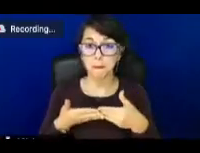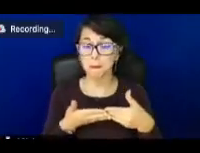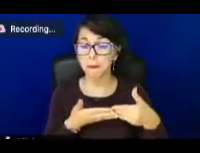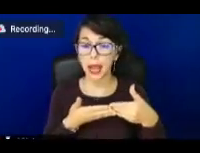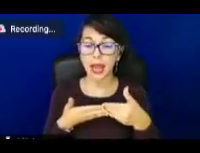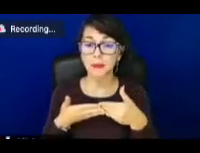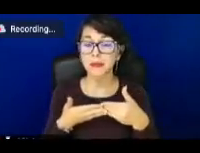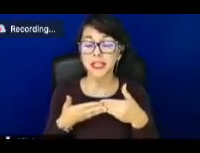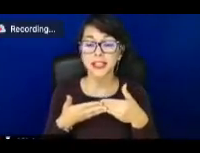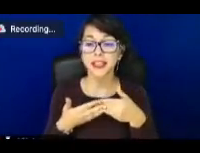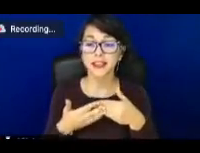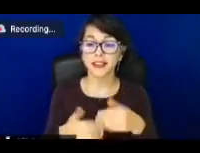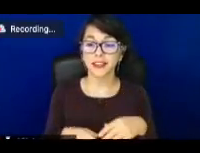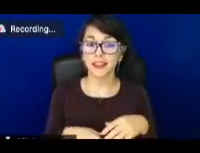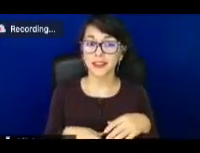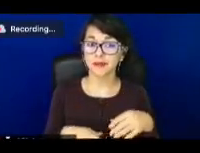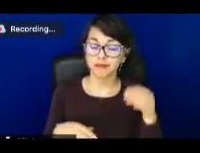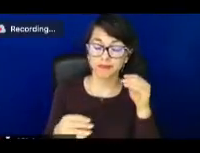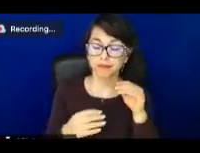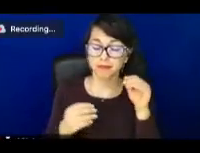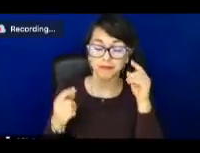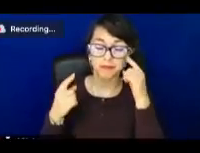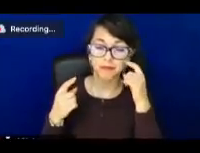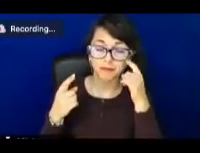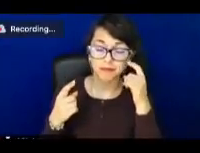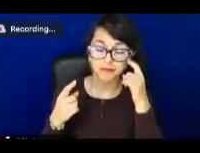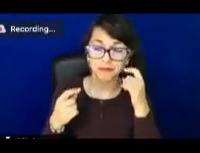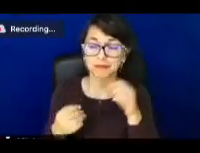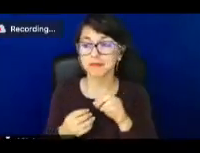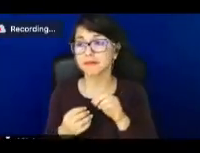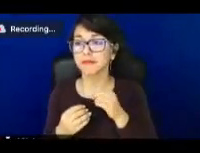Chair, the instructions are complete on the stream.